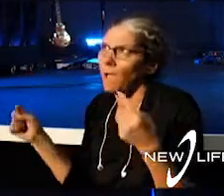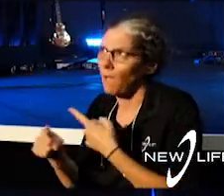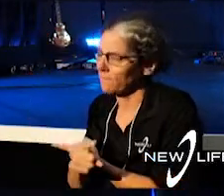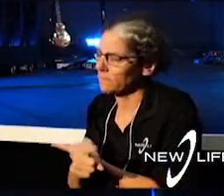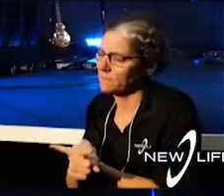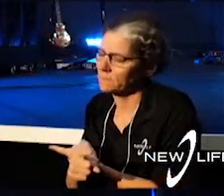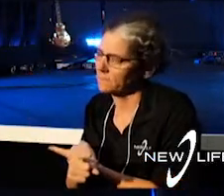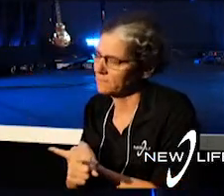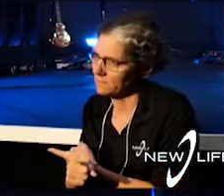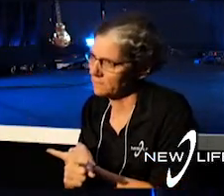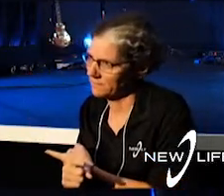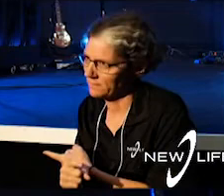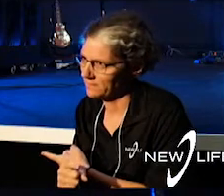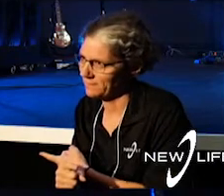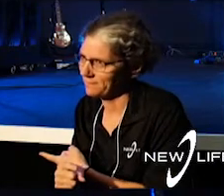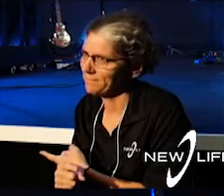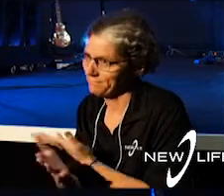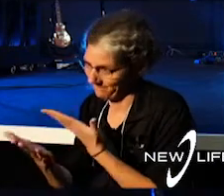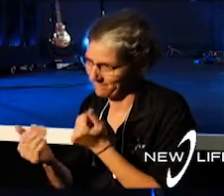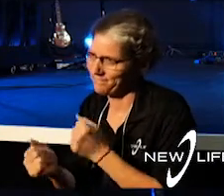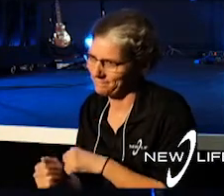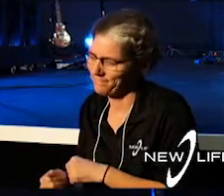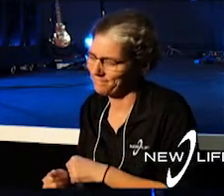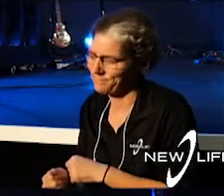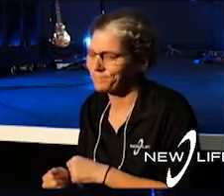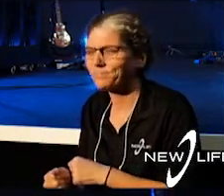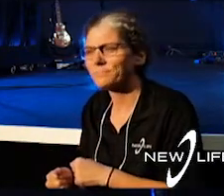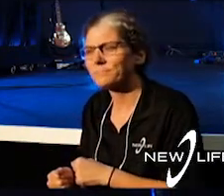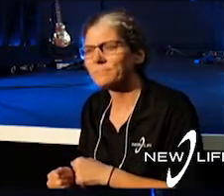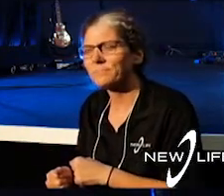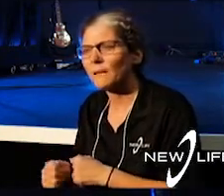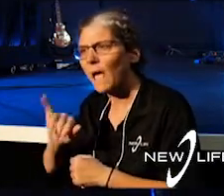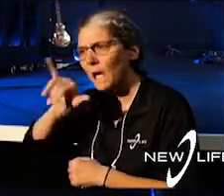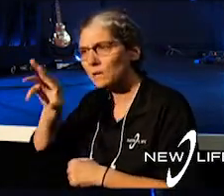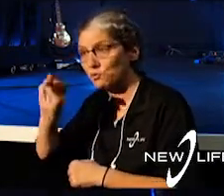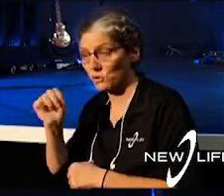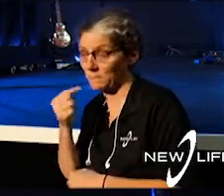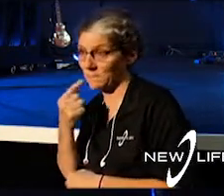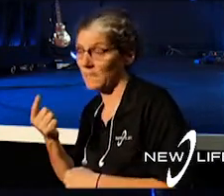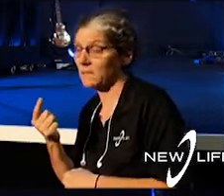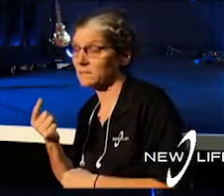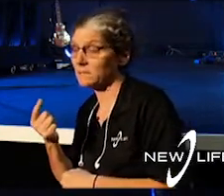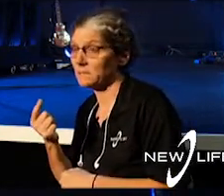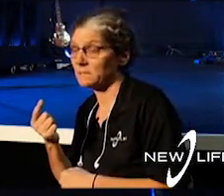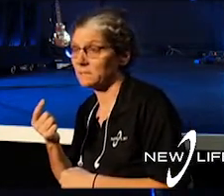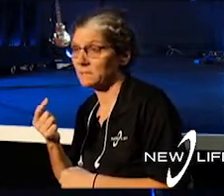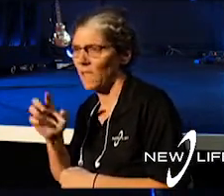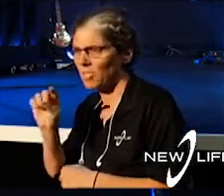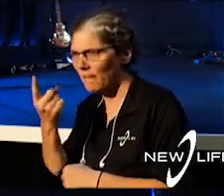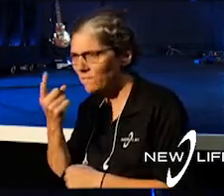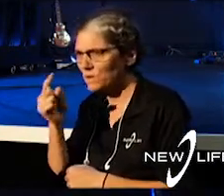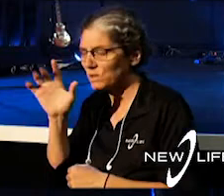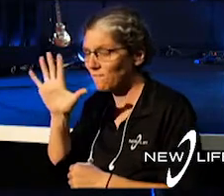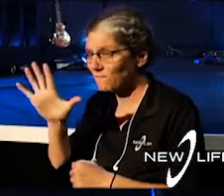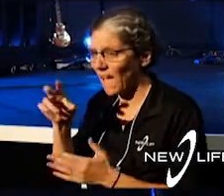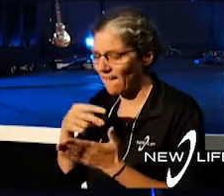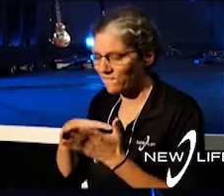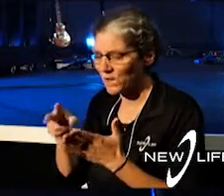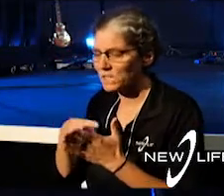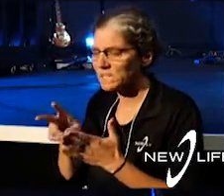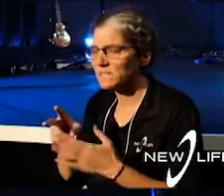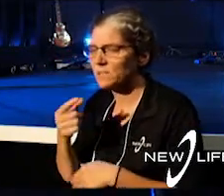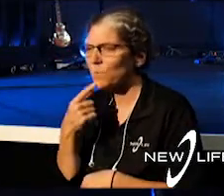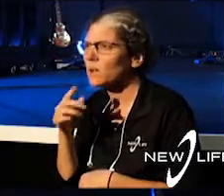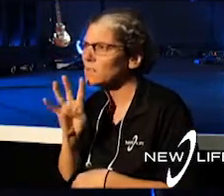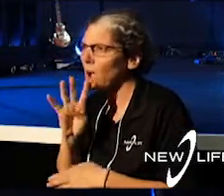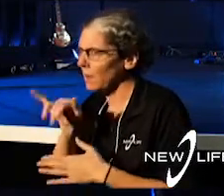sources of conflict. And the reason I bring this up is because James uses the first five verses that